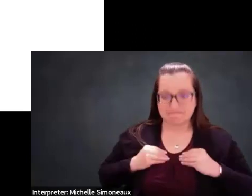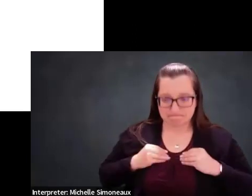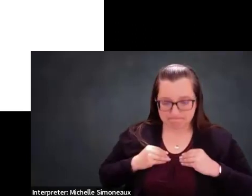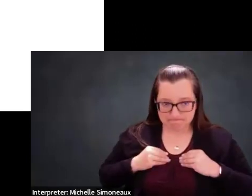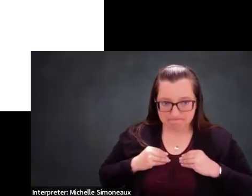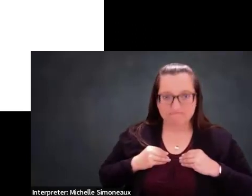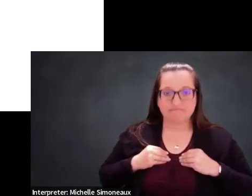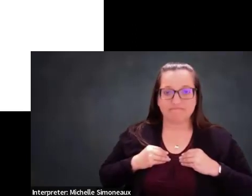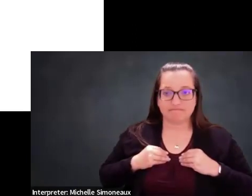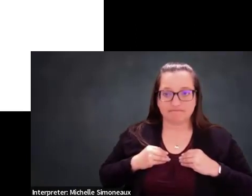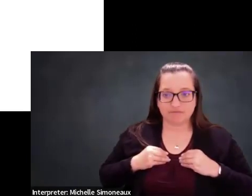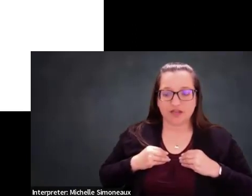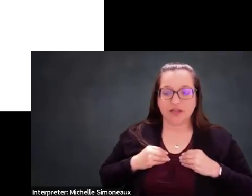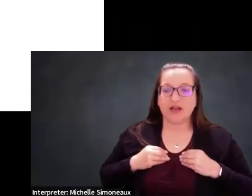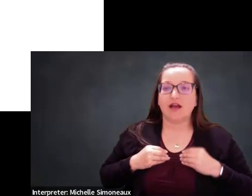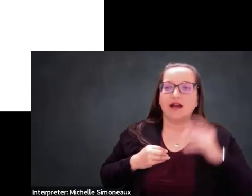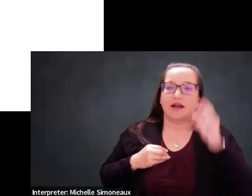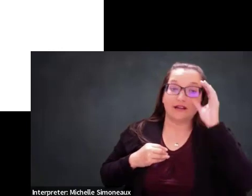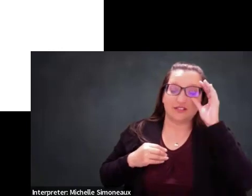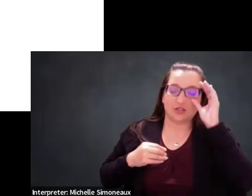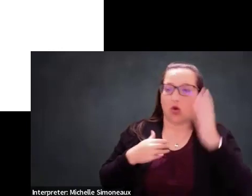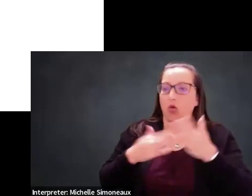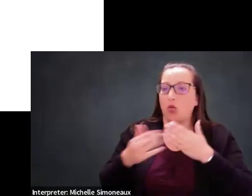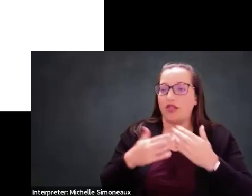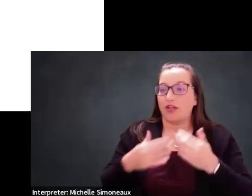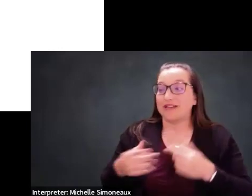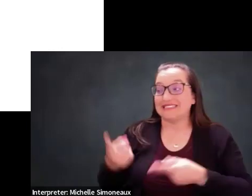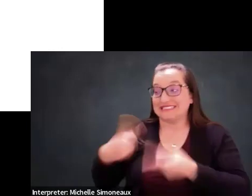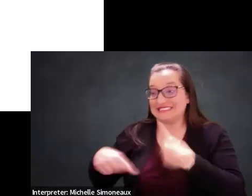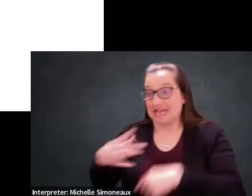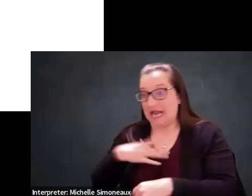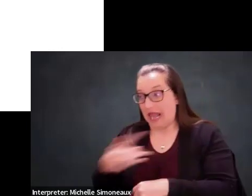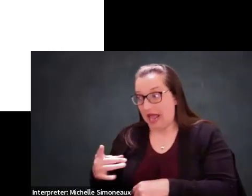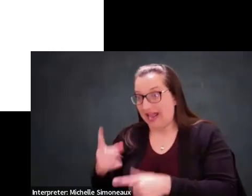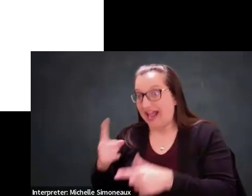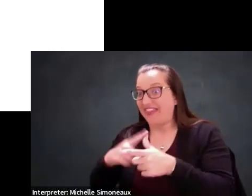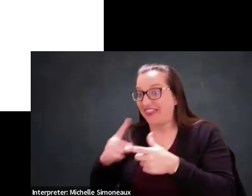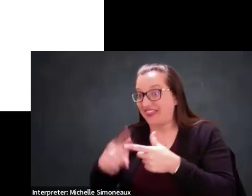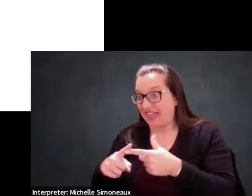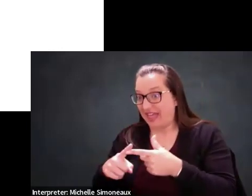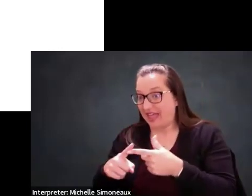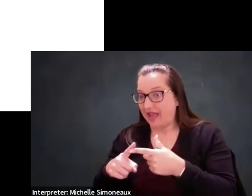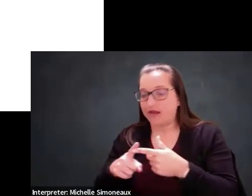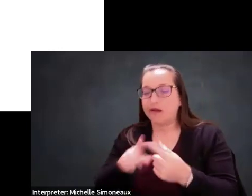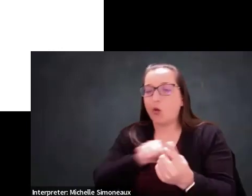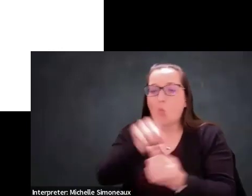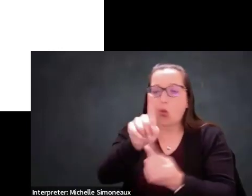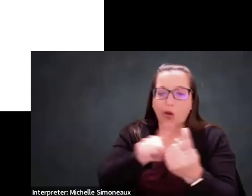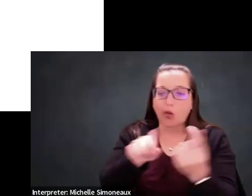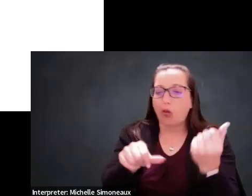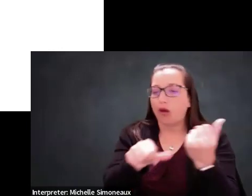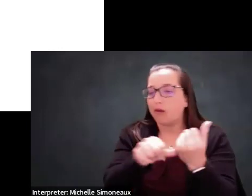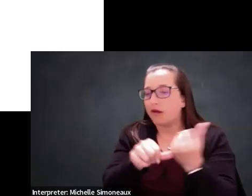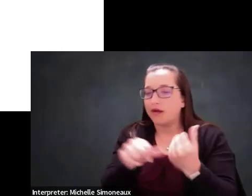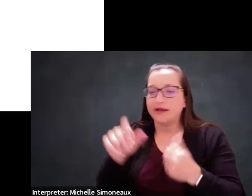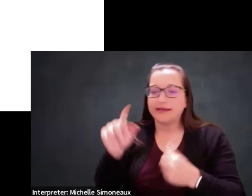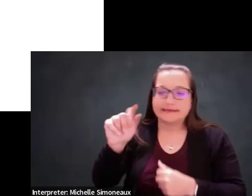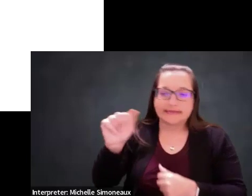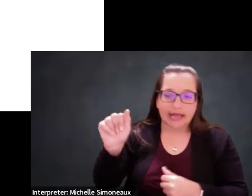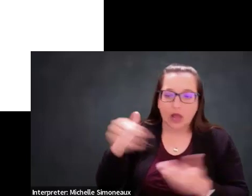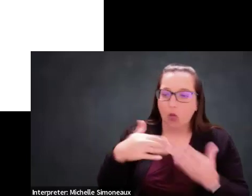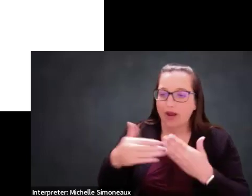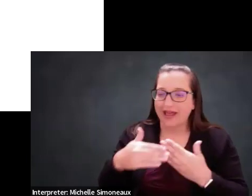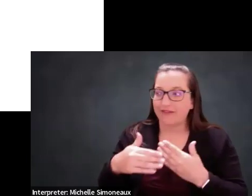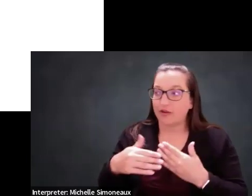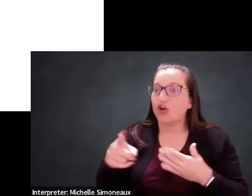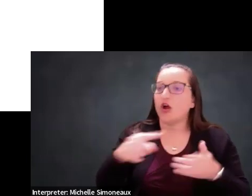as the other one is being reiterated. So whether the student is signing like, and then the one-to-one, the teacher, the TA is emphasizing like